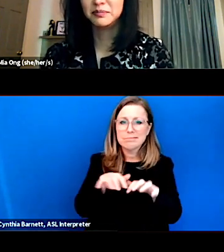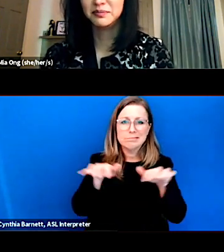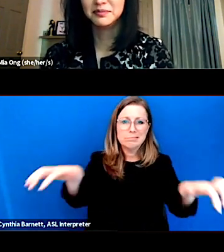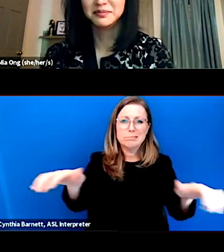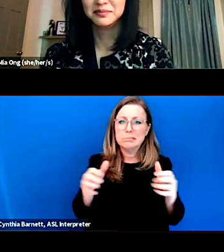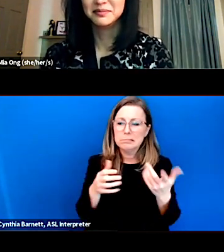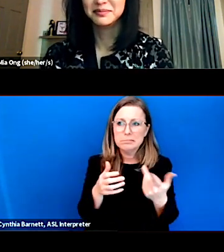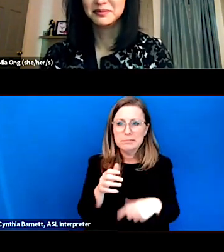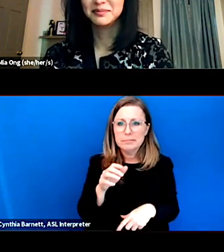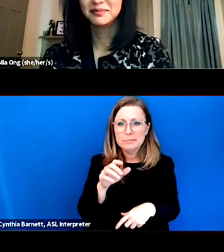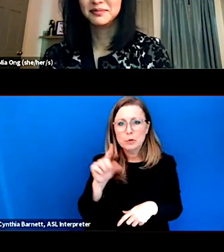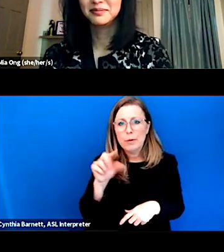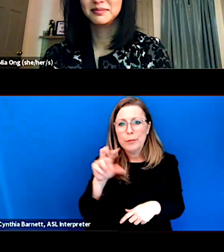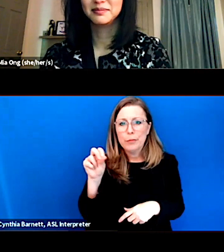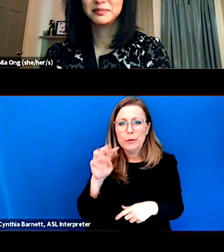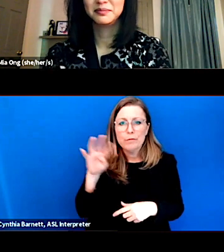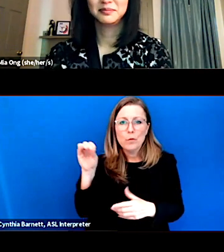okay.